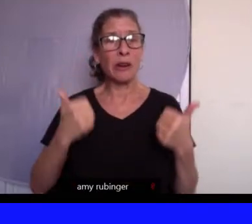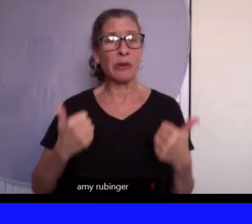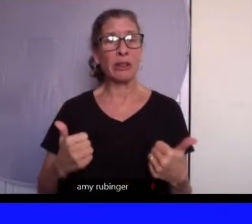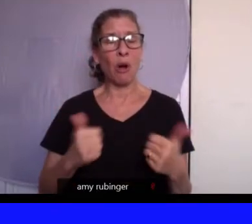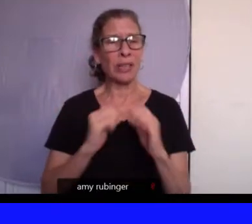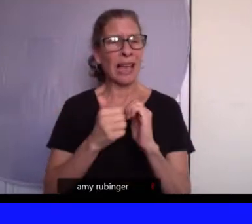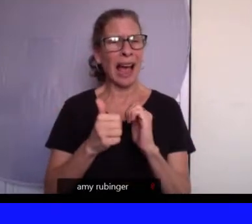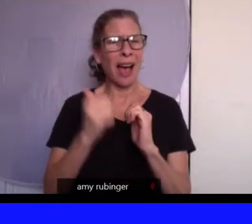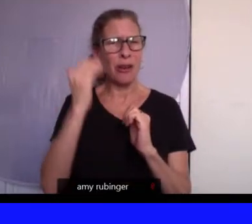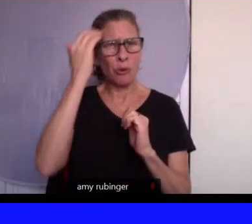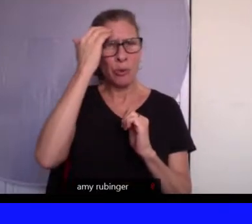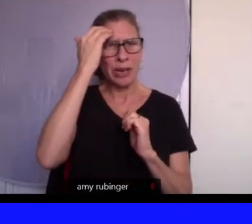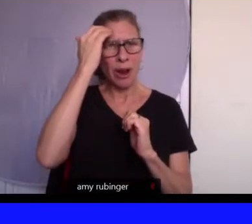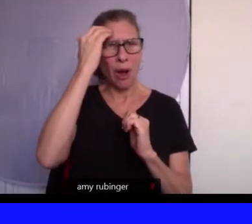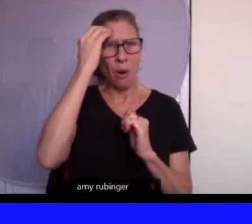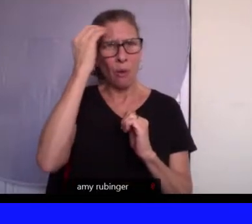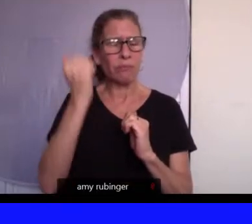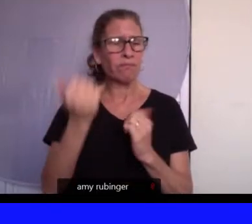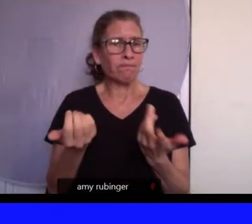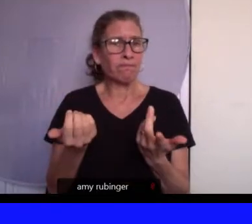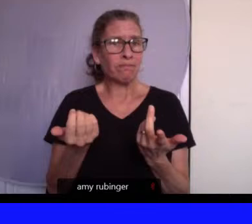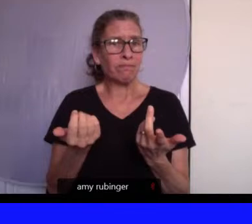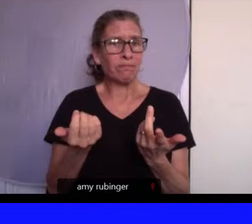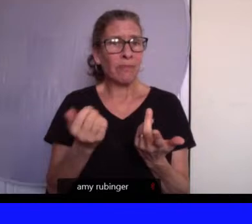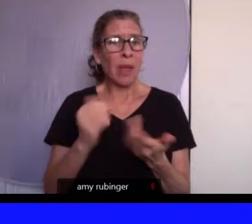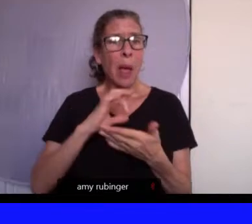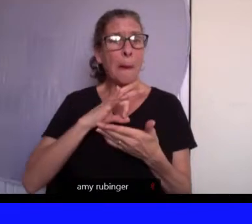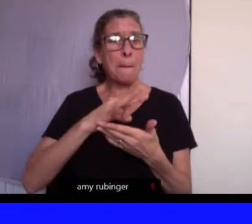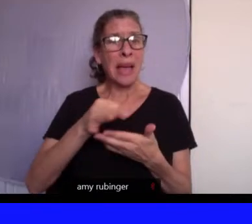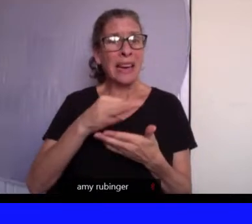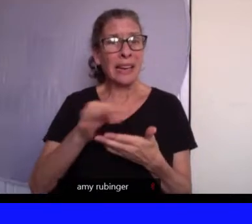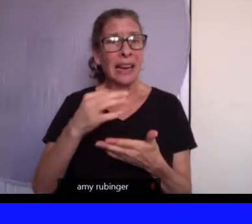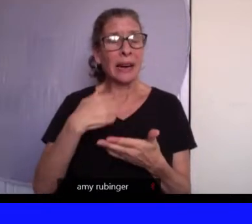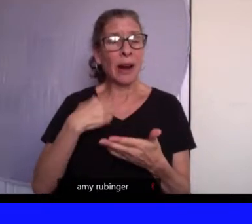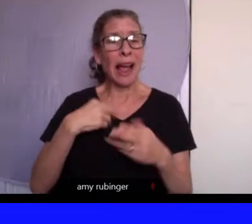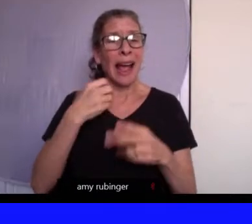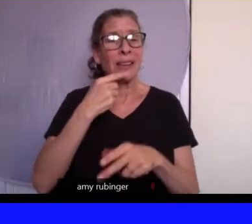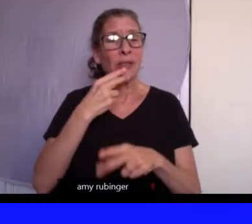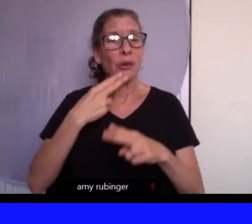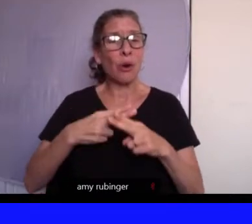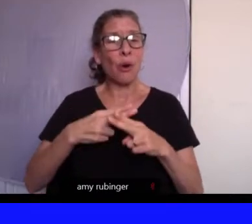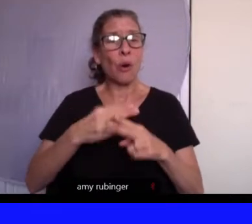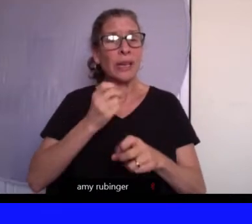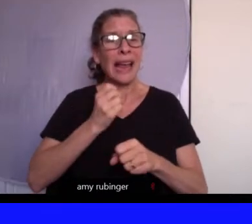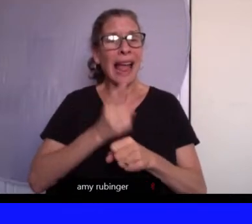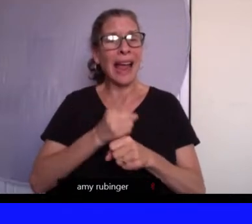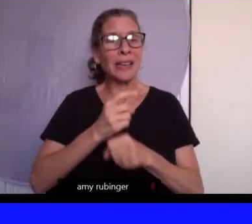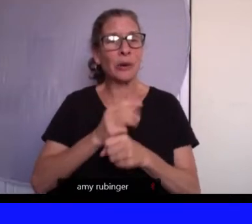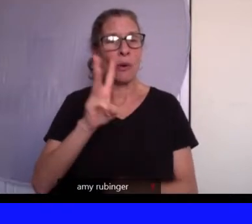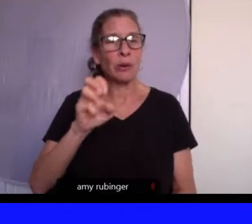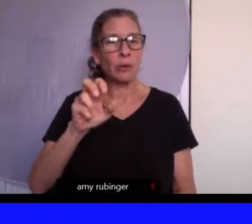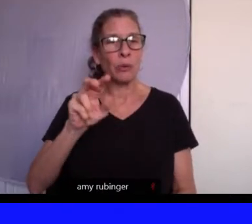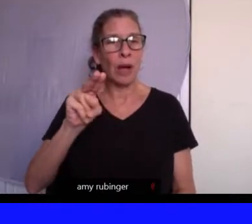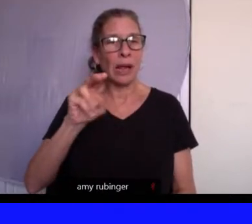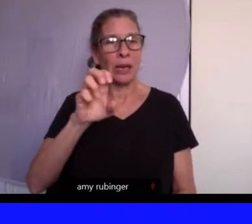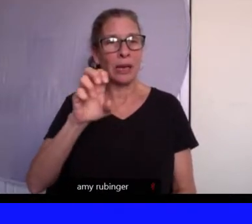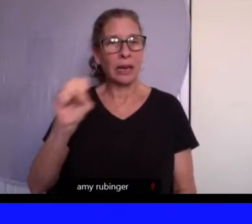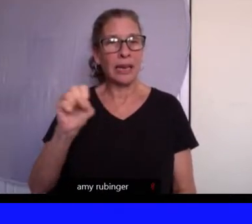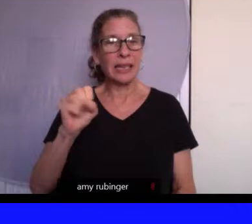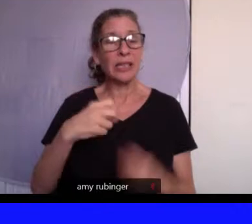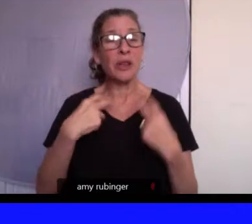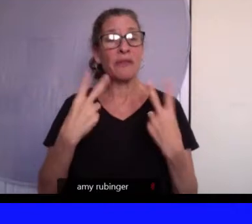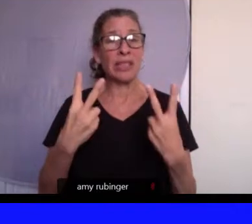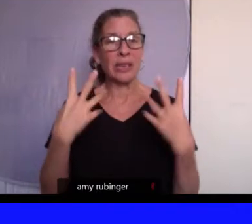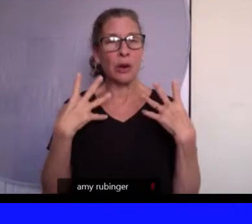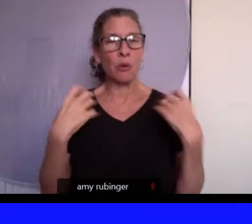this out in such a way that it partners with our nursing teams, our PCAs, to get all the relevant screenings